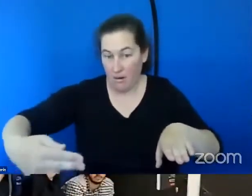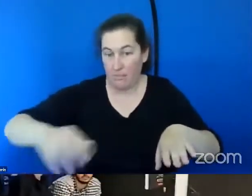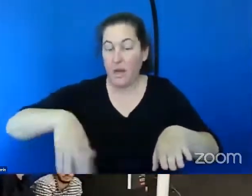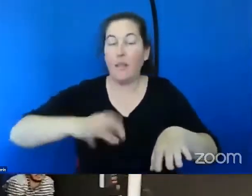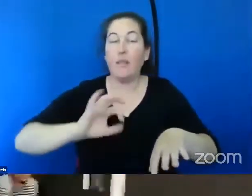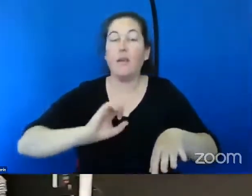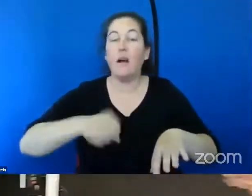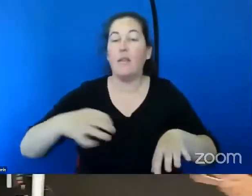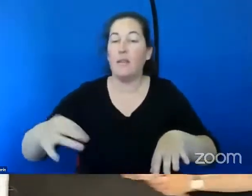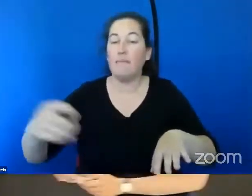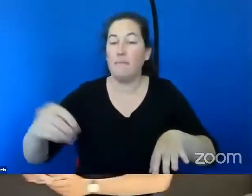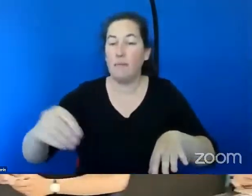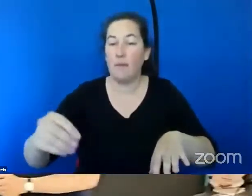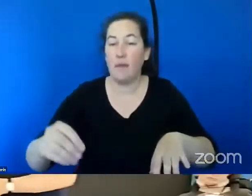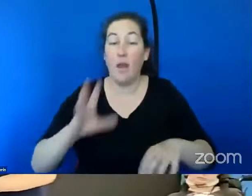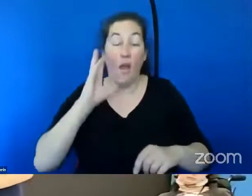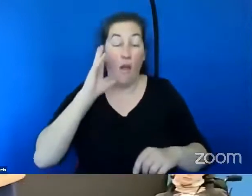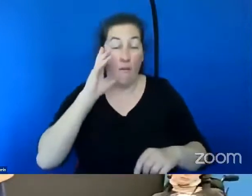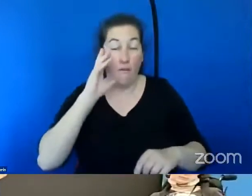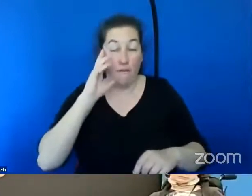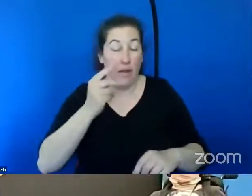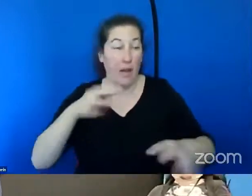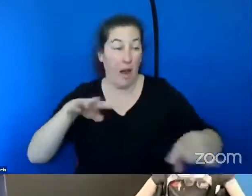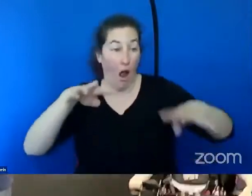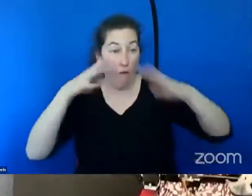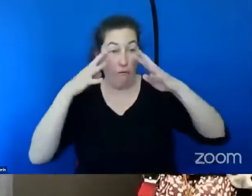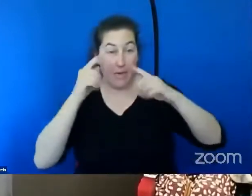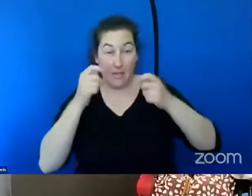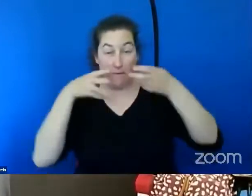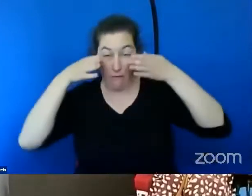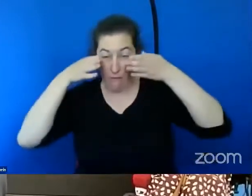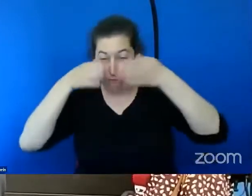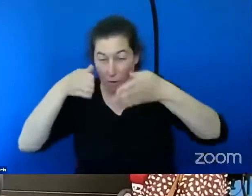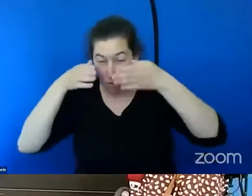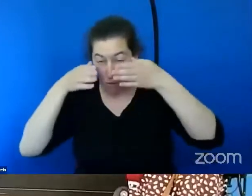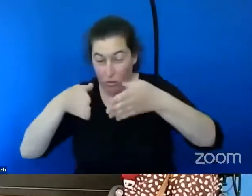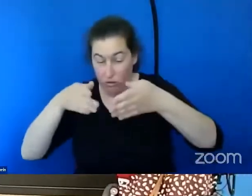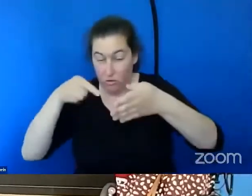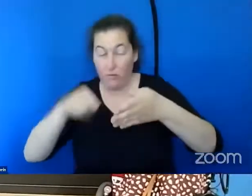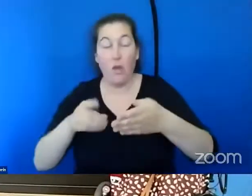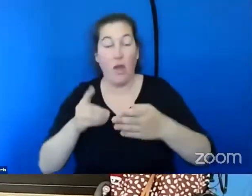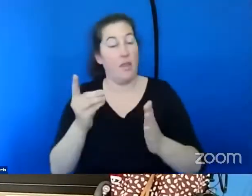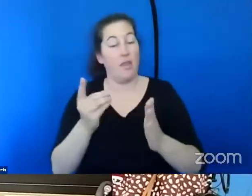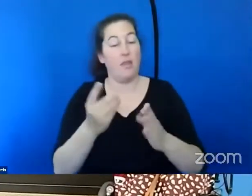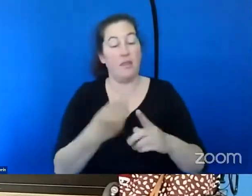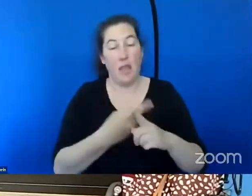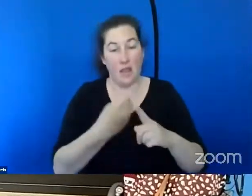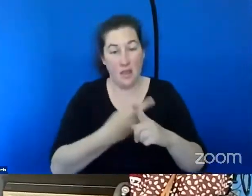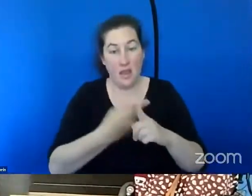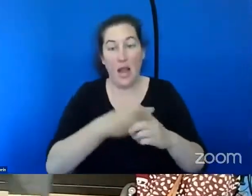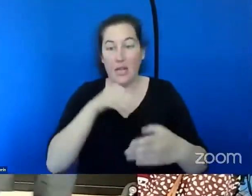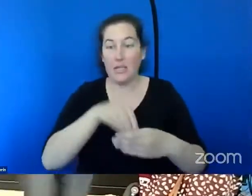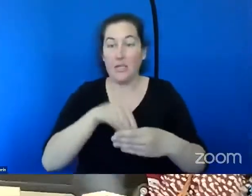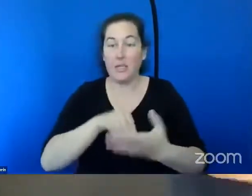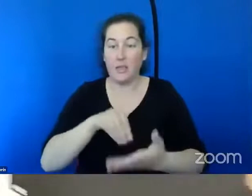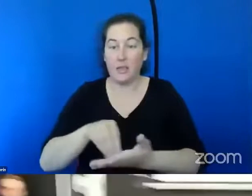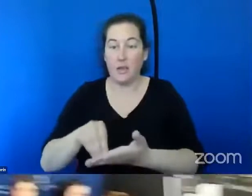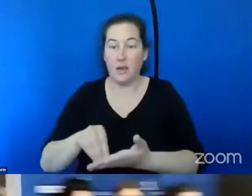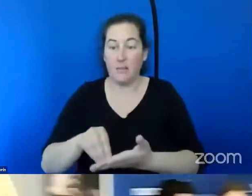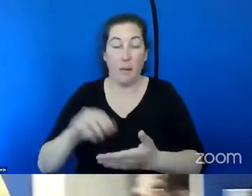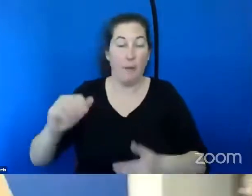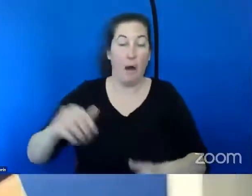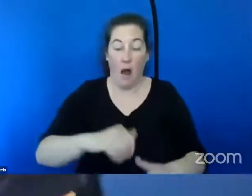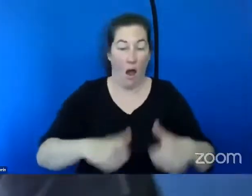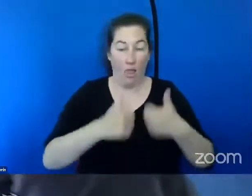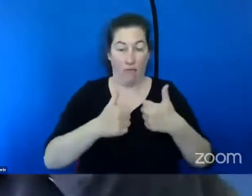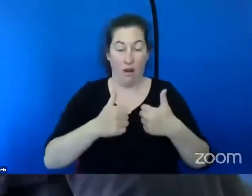does him allow not to switch the modes, and this can be a really good idea. Oh, this is really skillful. Precision,